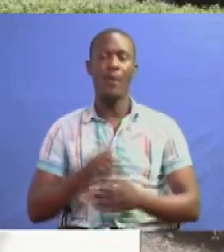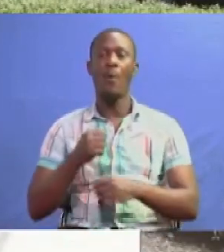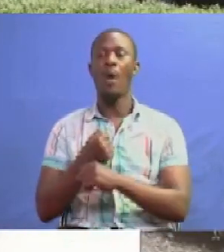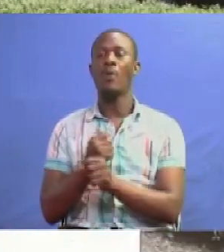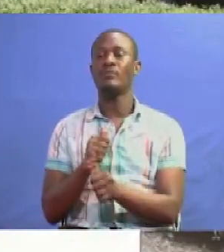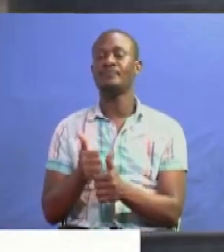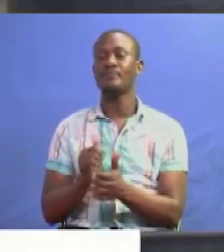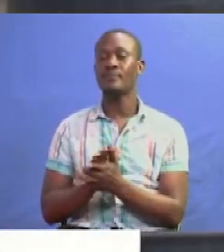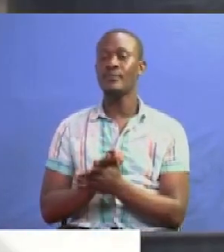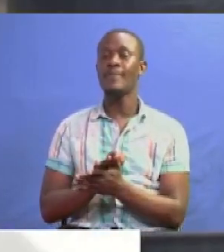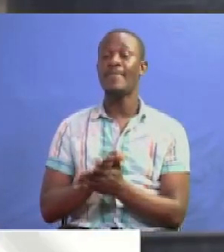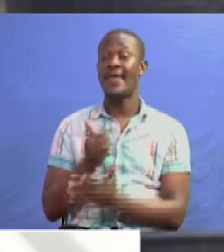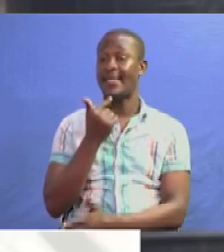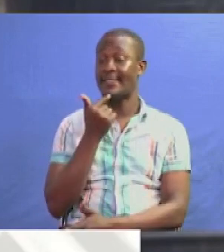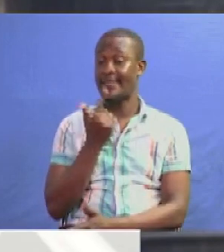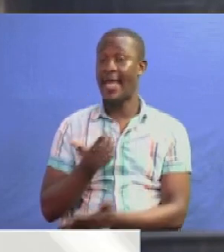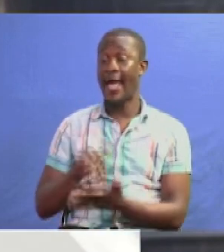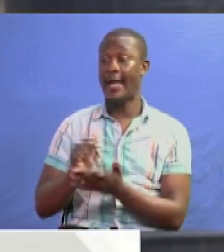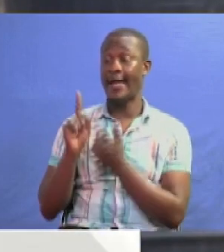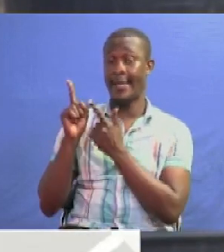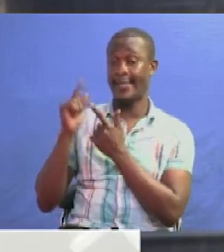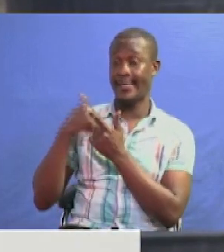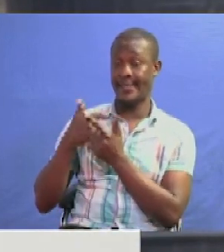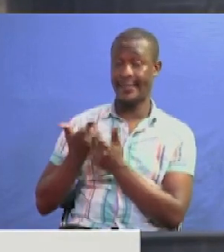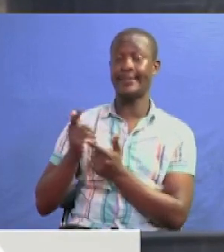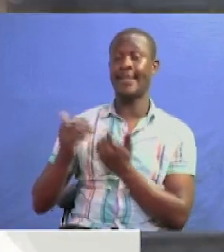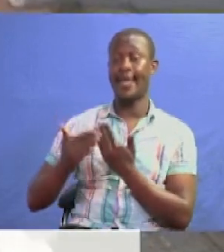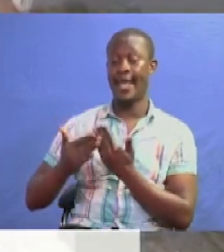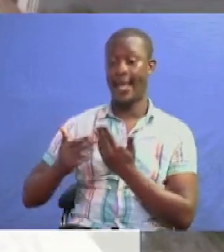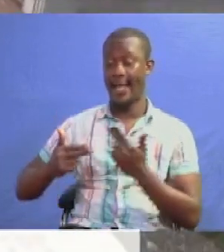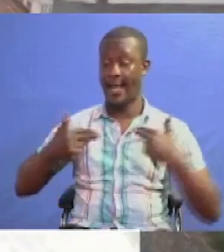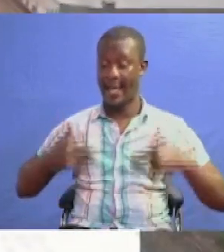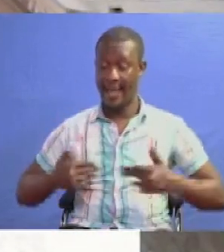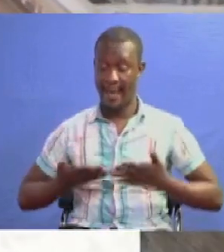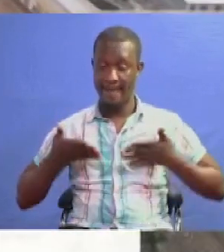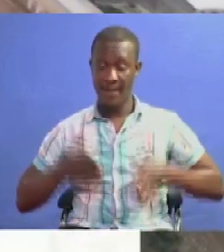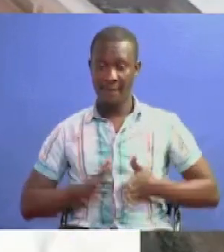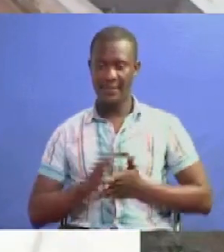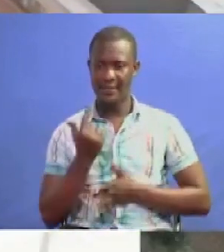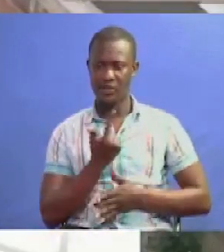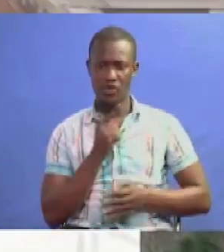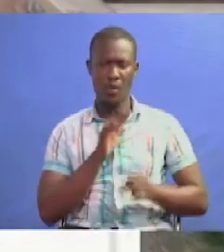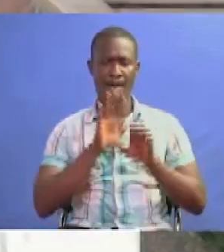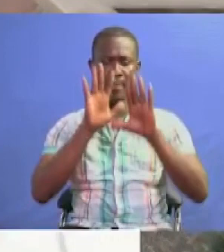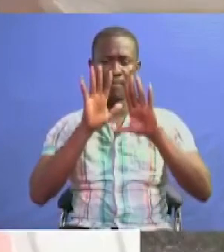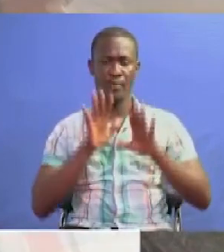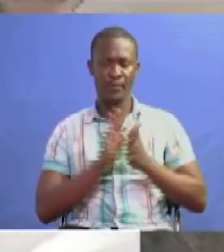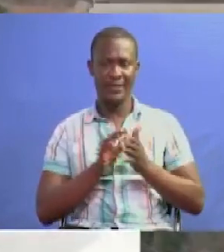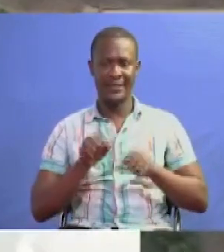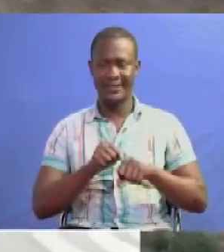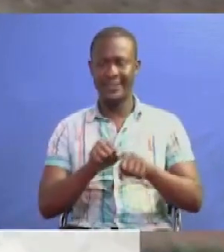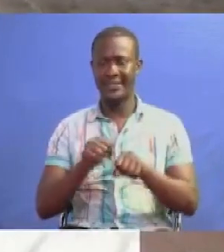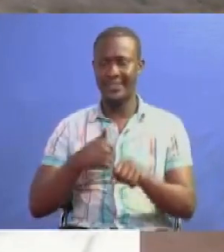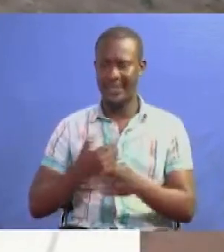promoter Phyllis Karyoku had said, provision of skilled care at birth is considered the single most important strategy in preventing